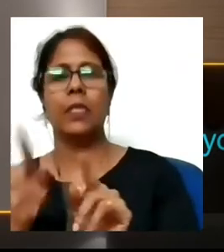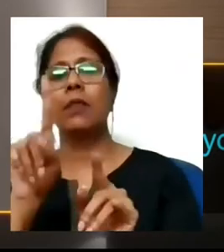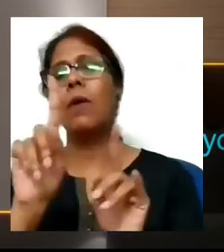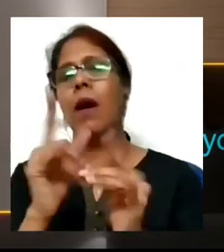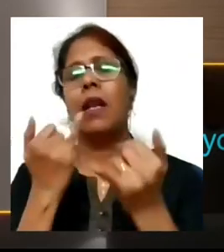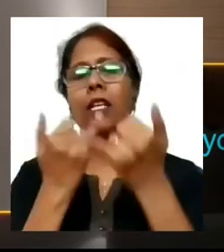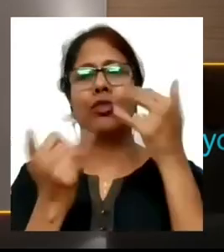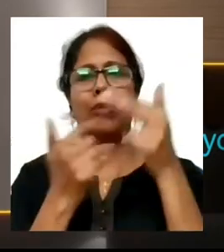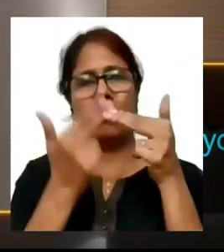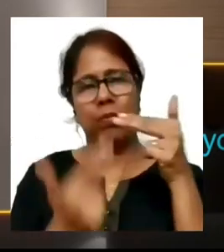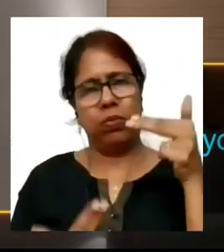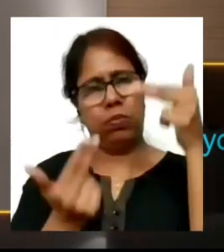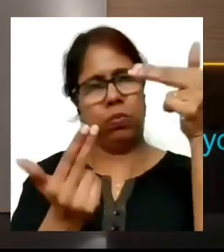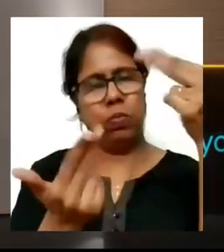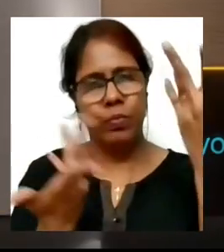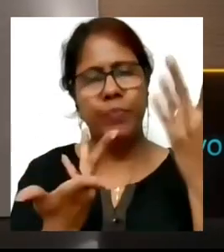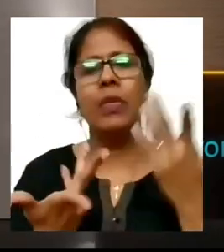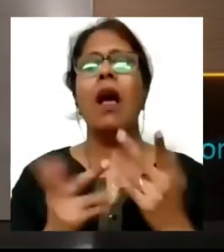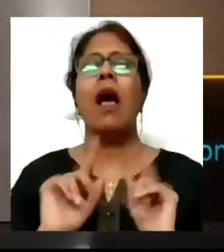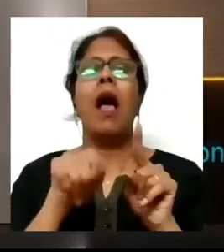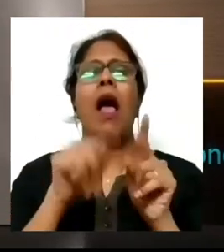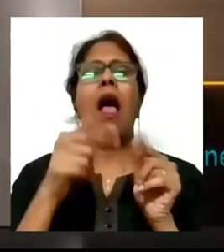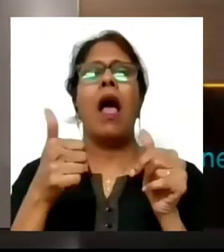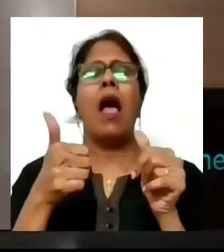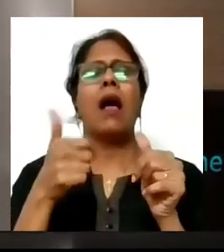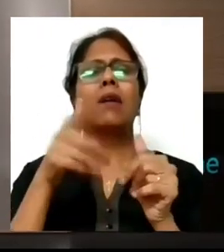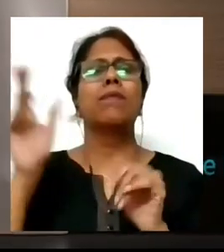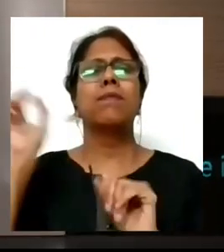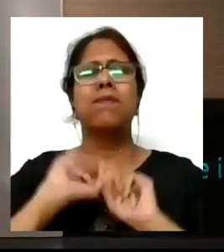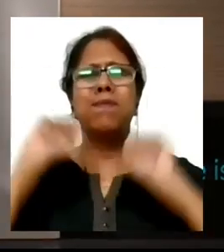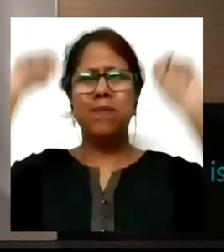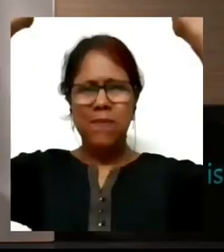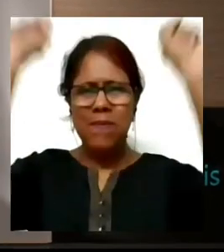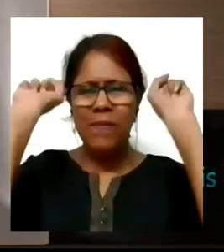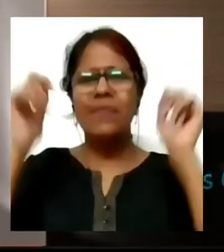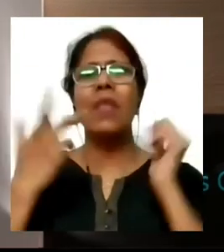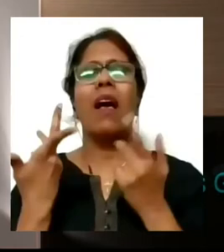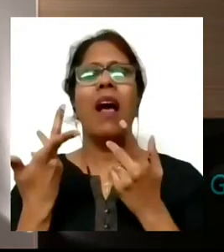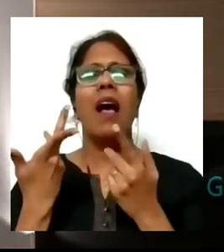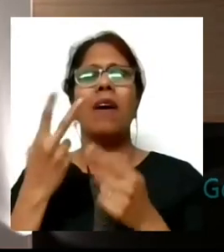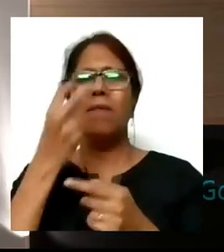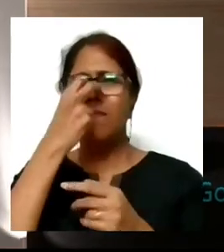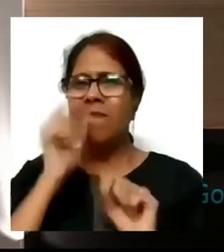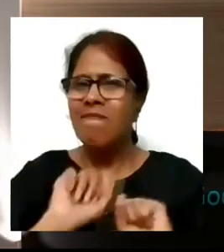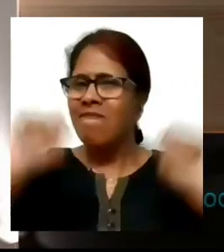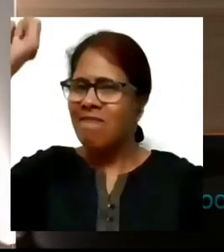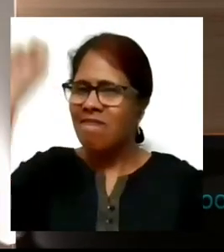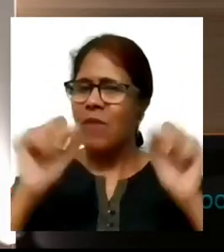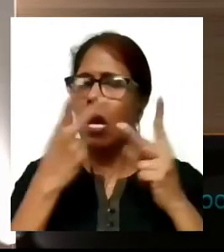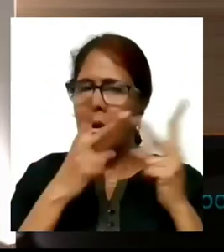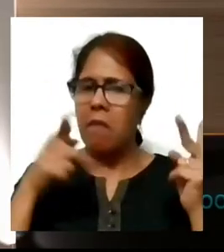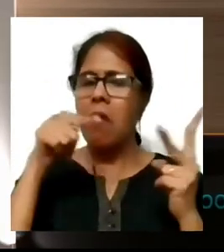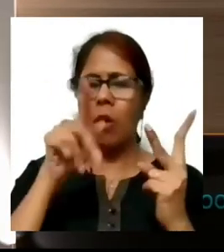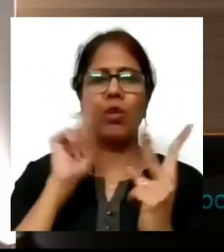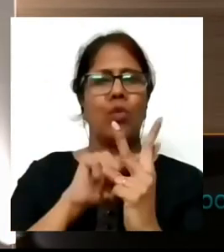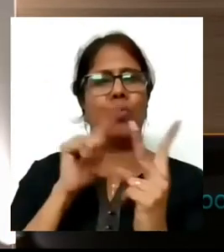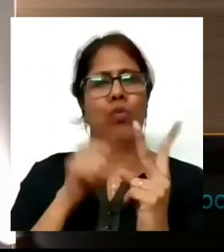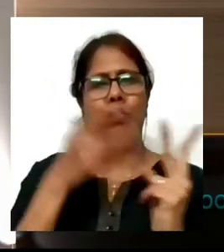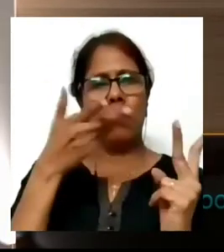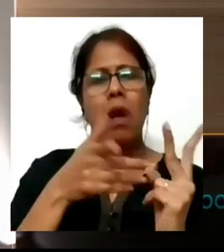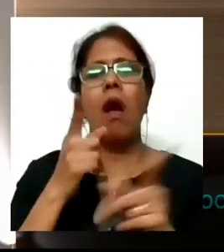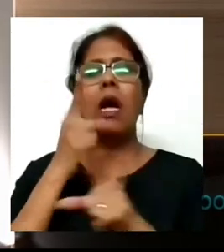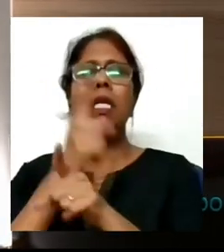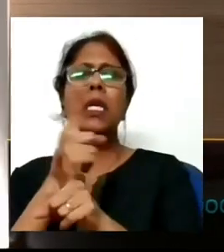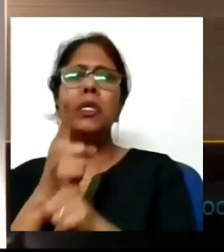two acrobats and a student and a teacher. The teacher was a poor widower, and